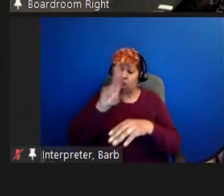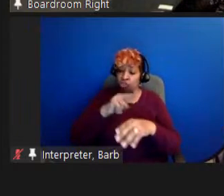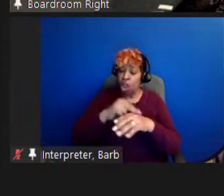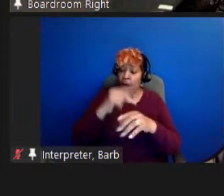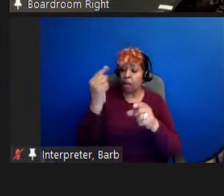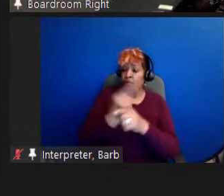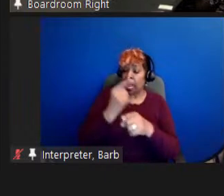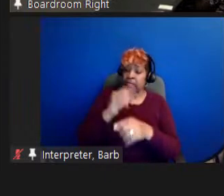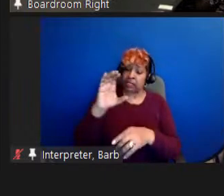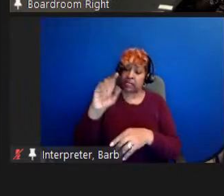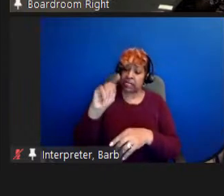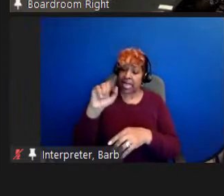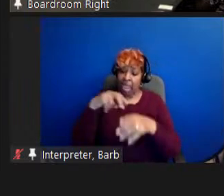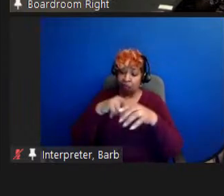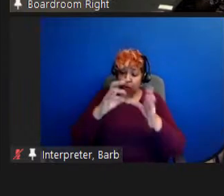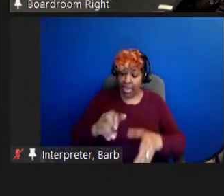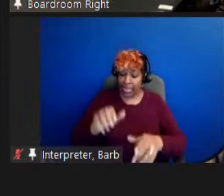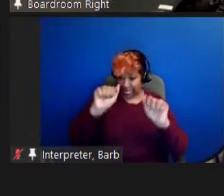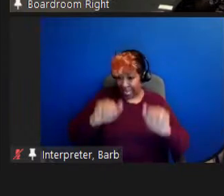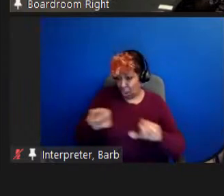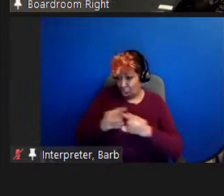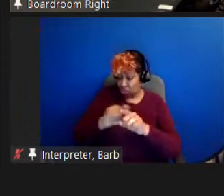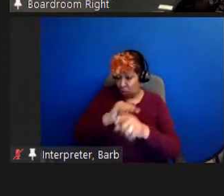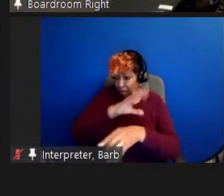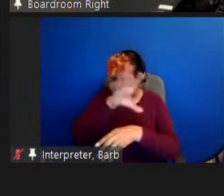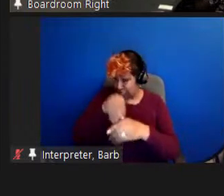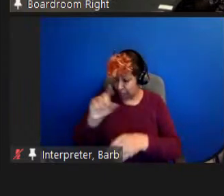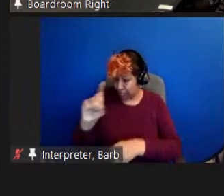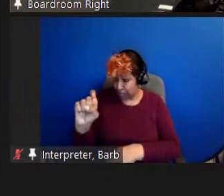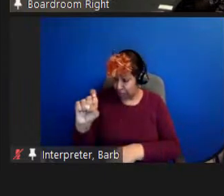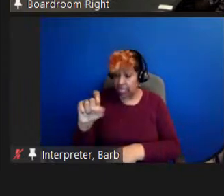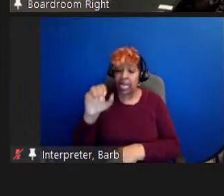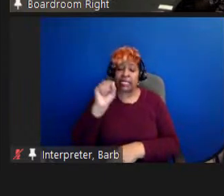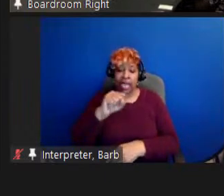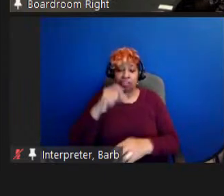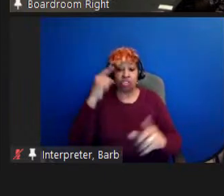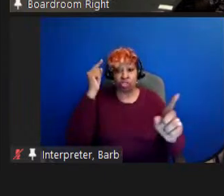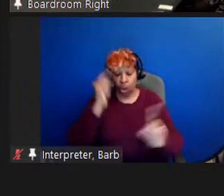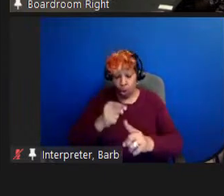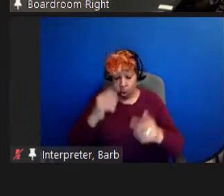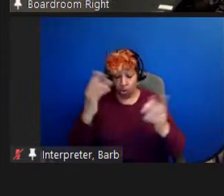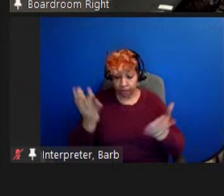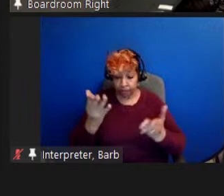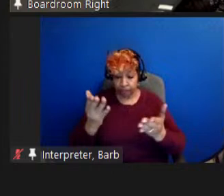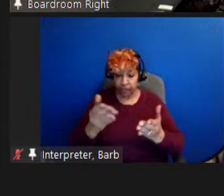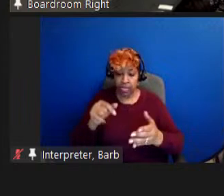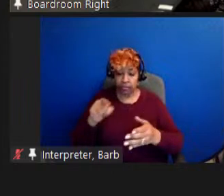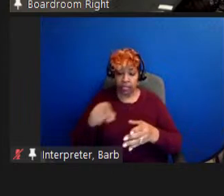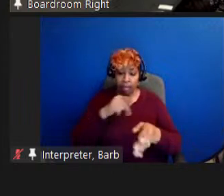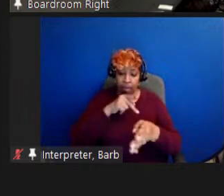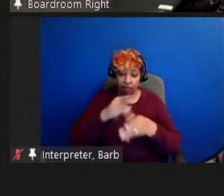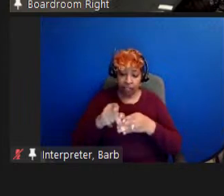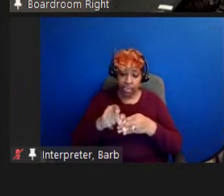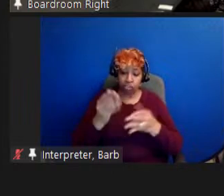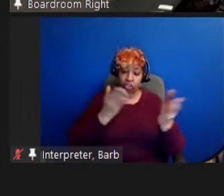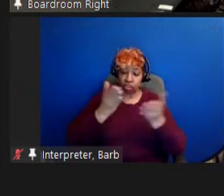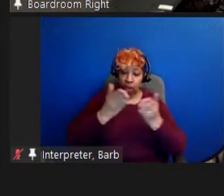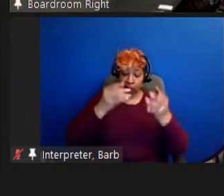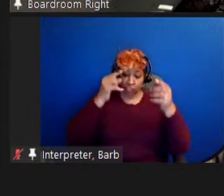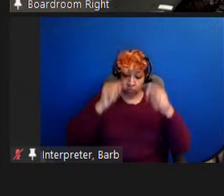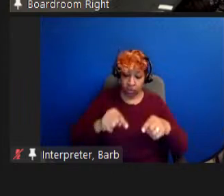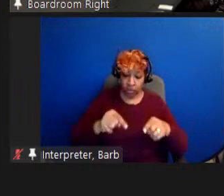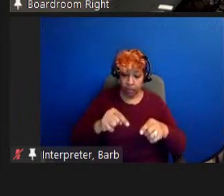CTA rider can also participate? Yes, so the goal is that we would have the professional services agreements, the contracts be